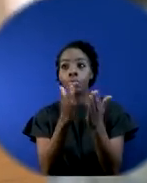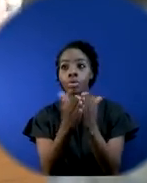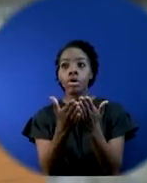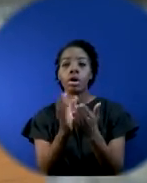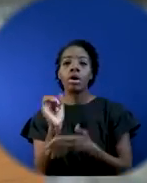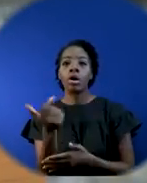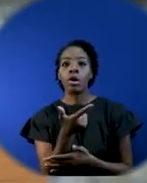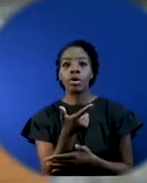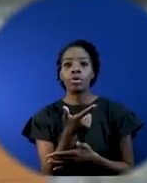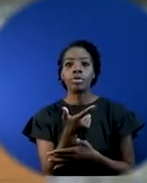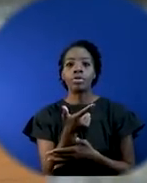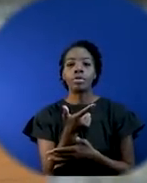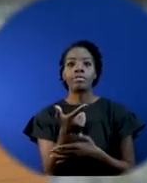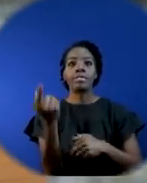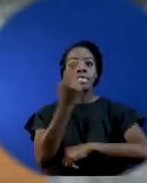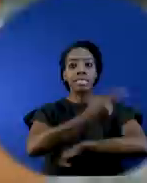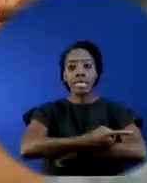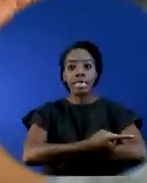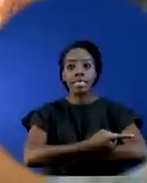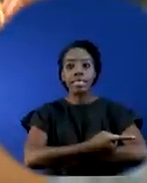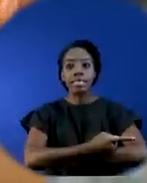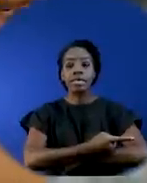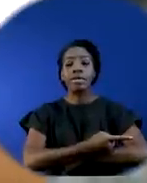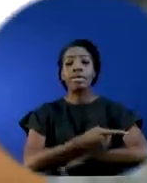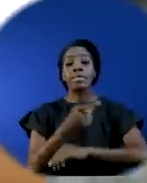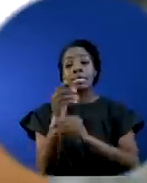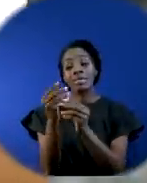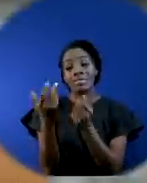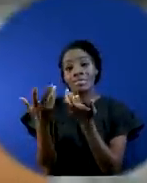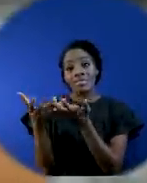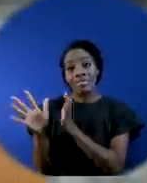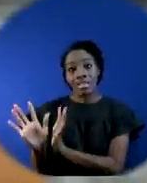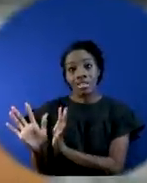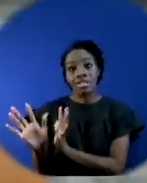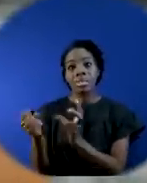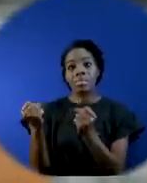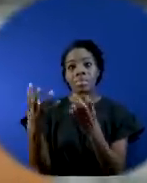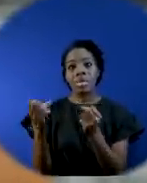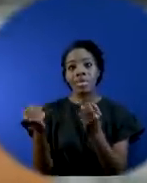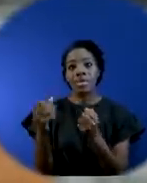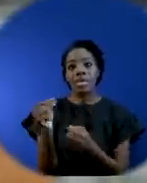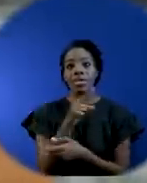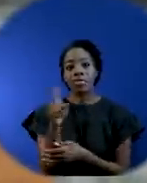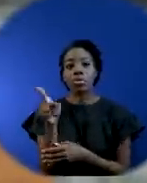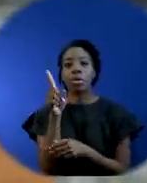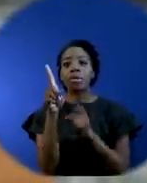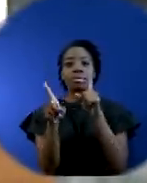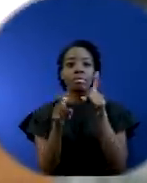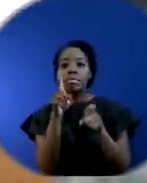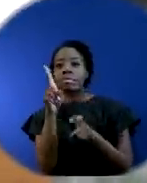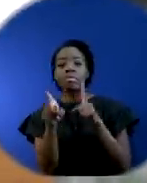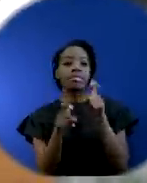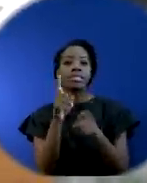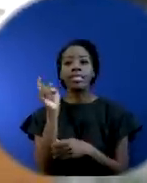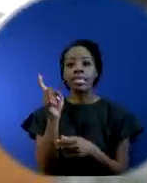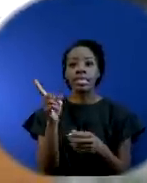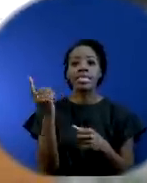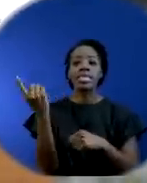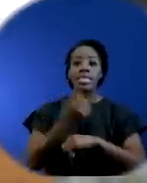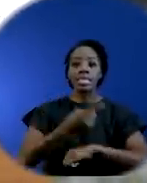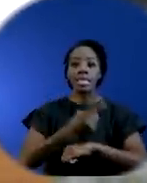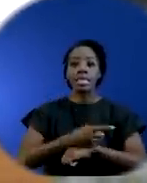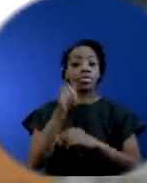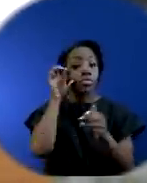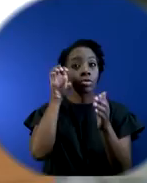that had been scheduled have now passed. And because there are still many of you who are requesting dates, we are securing more